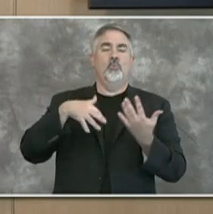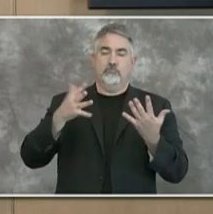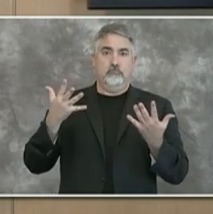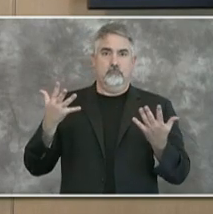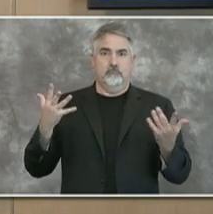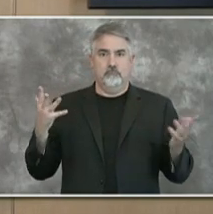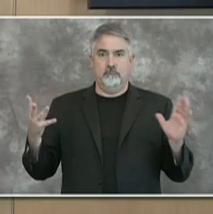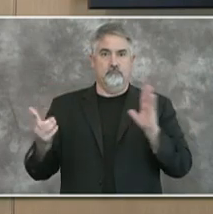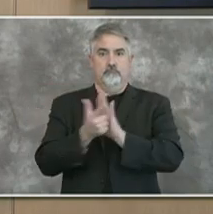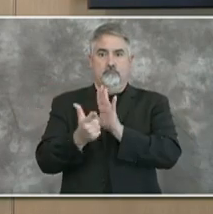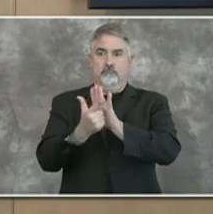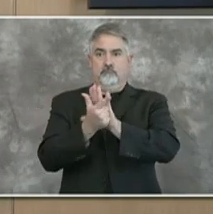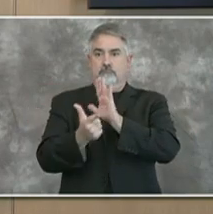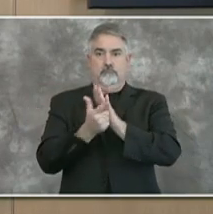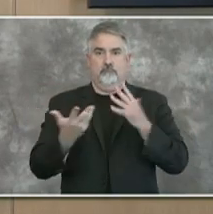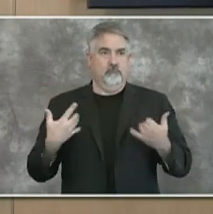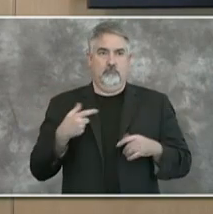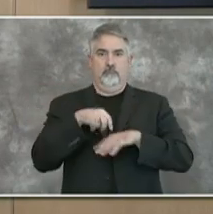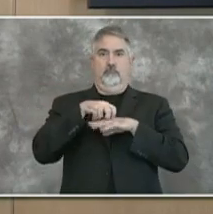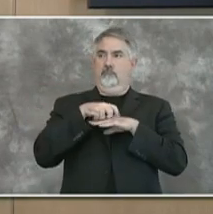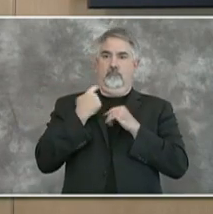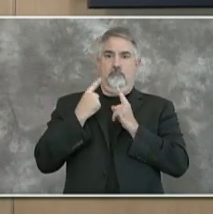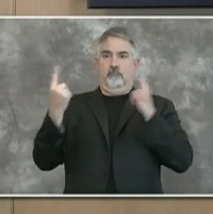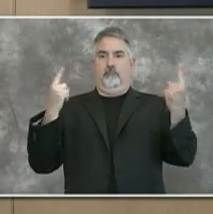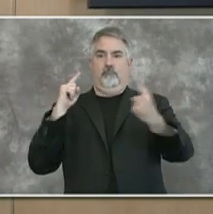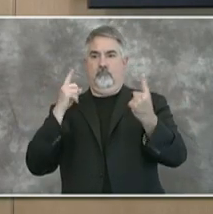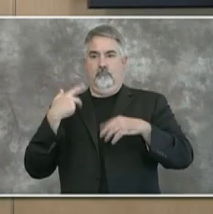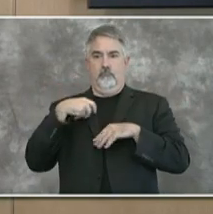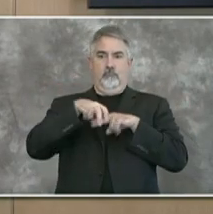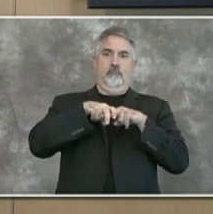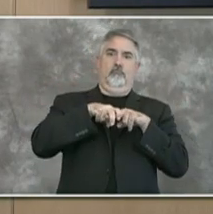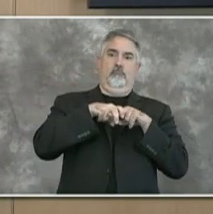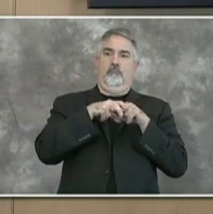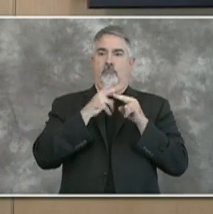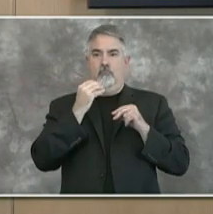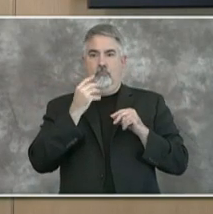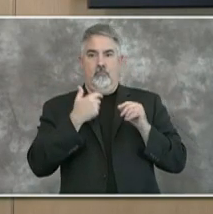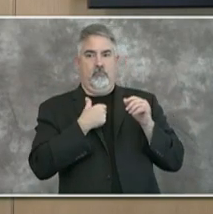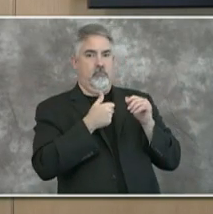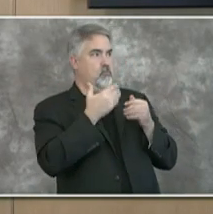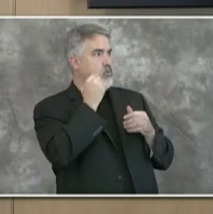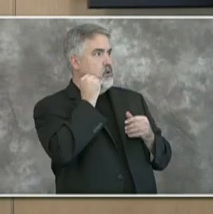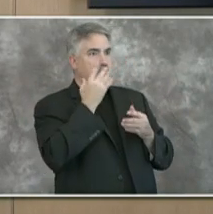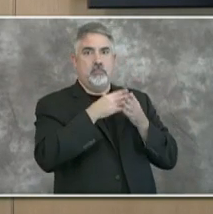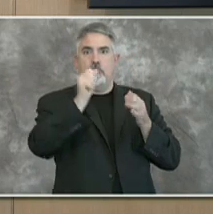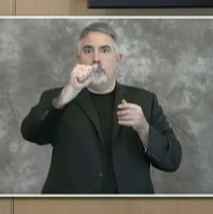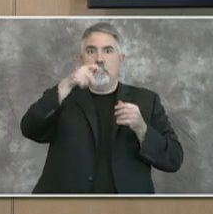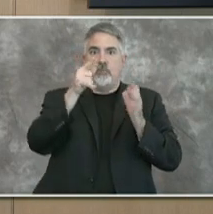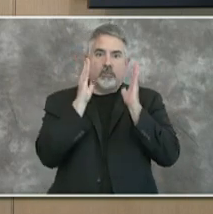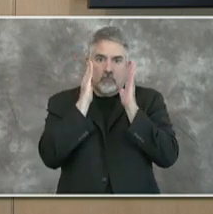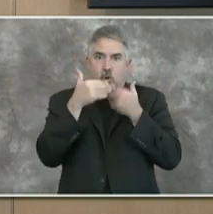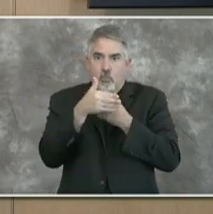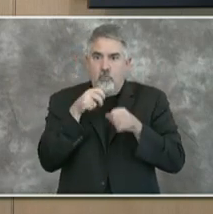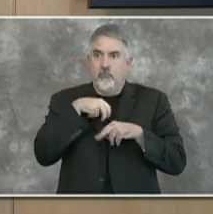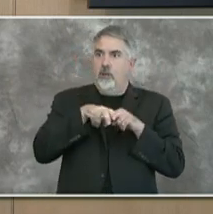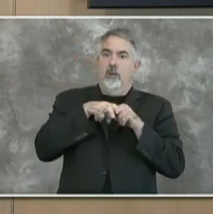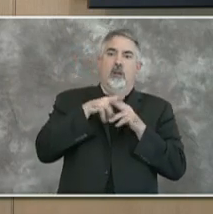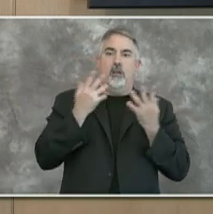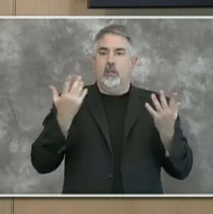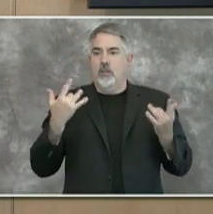stay, people whose only place to shelter is in cramped quarters, people without any financial cushion, people without networks of